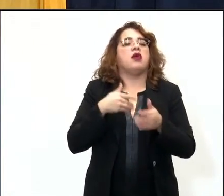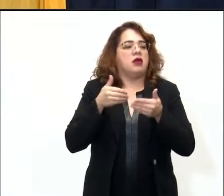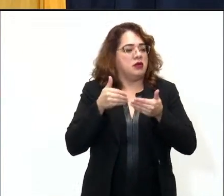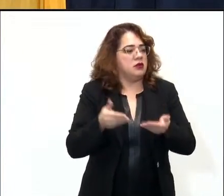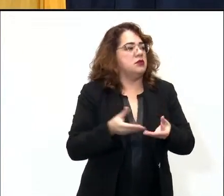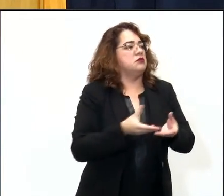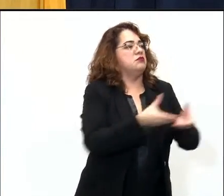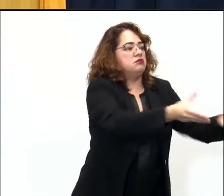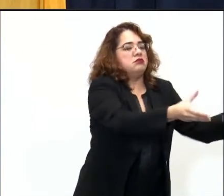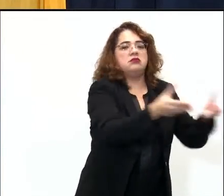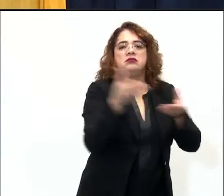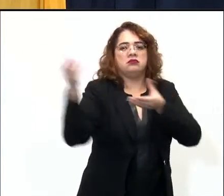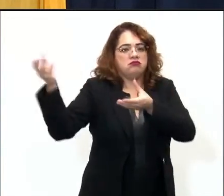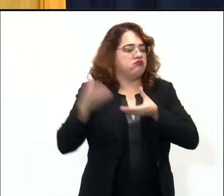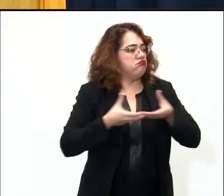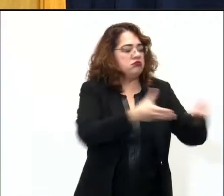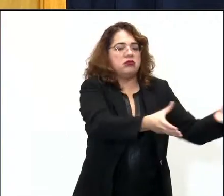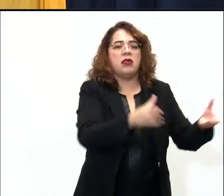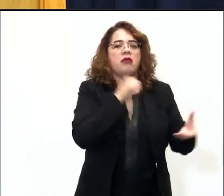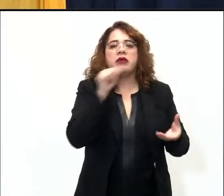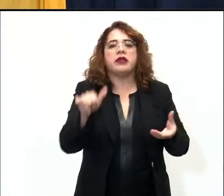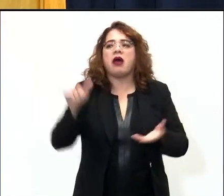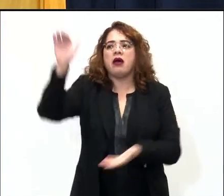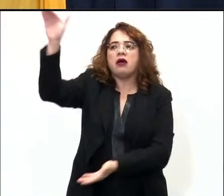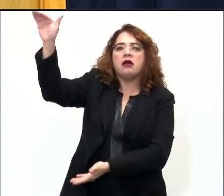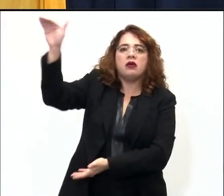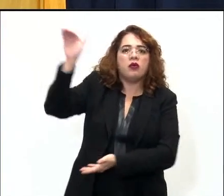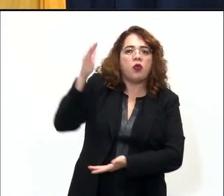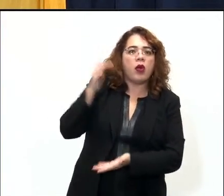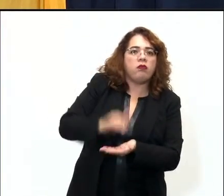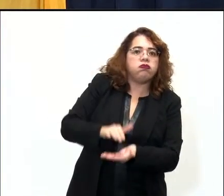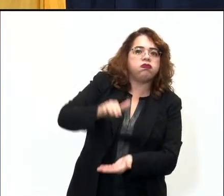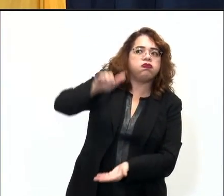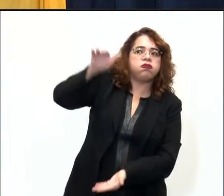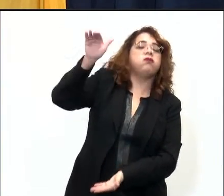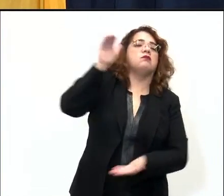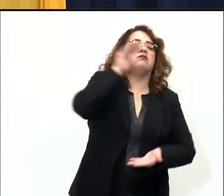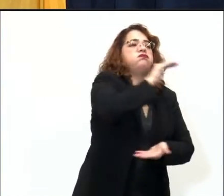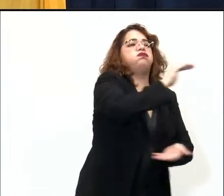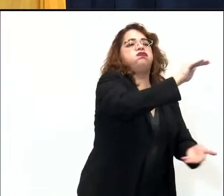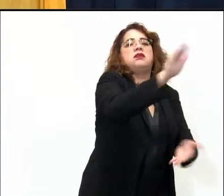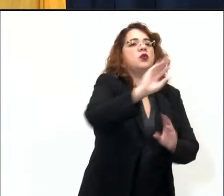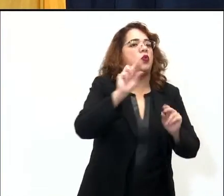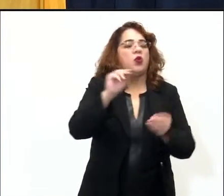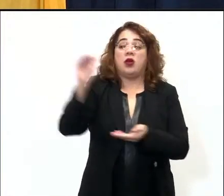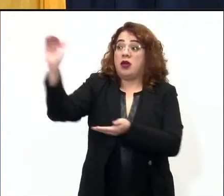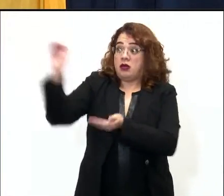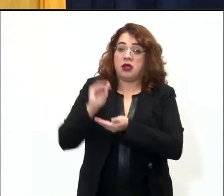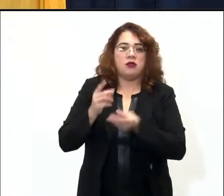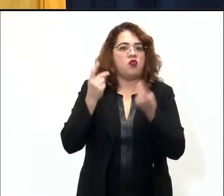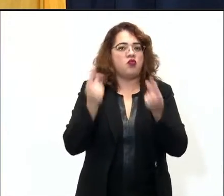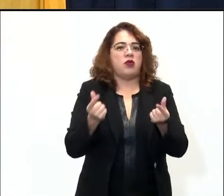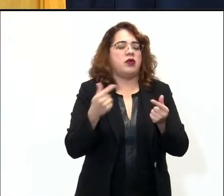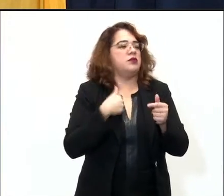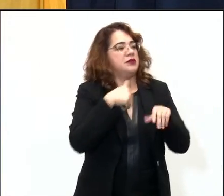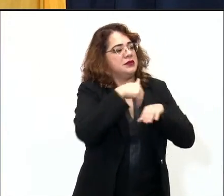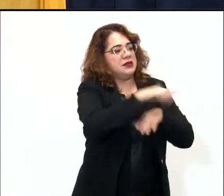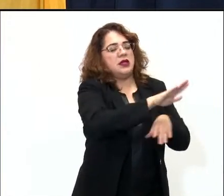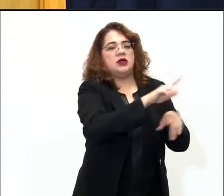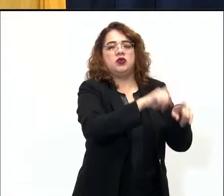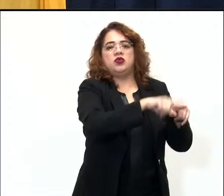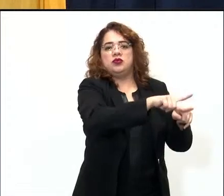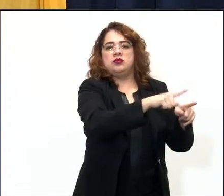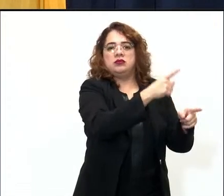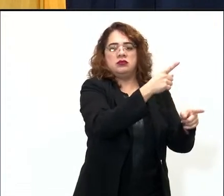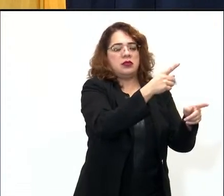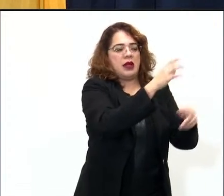are not sitting around and waiting. We're vaccinating every single day, folks in our city. So